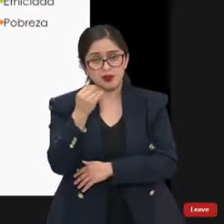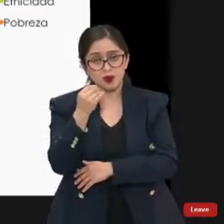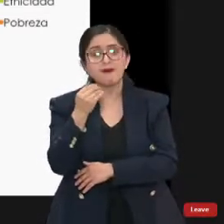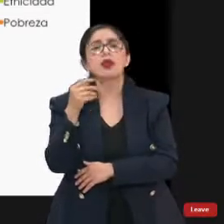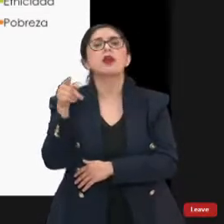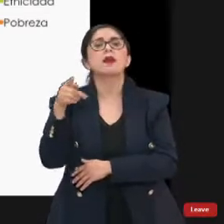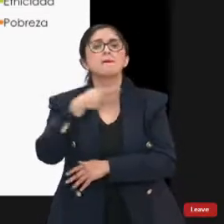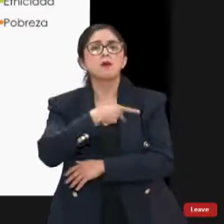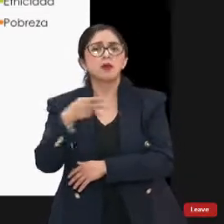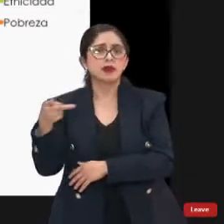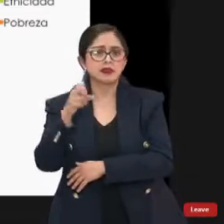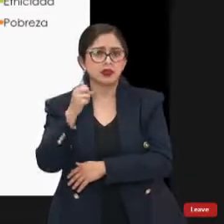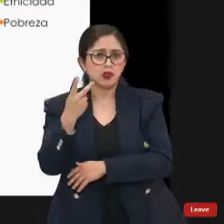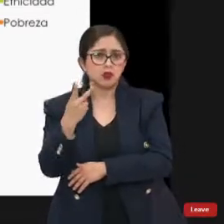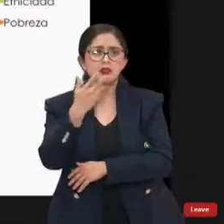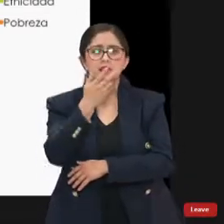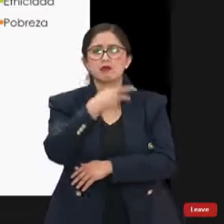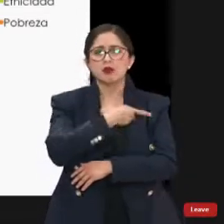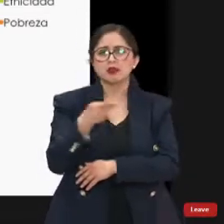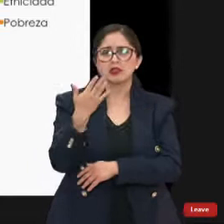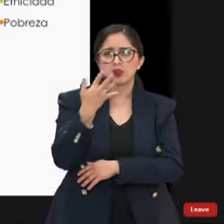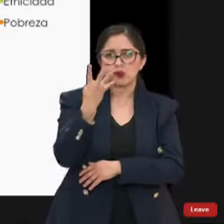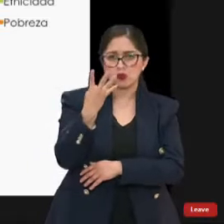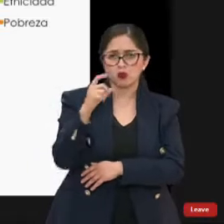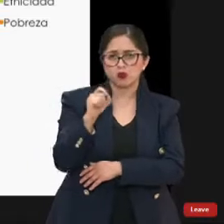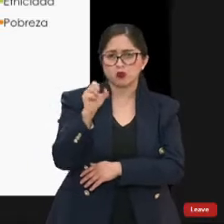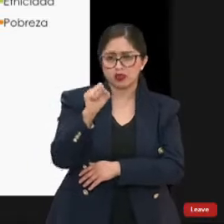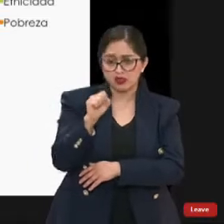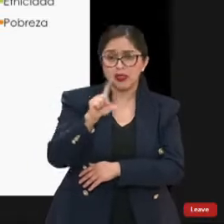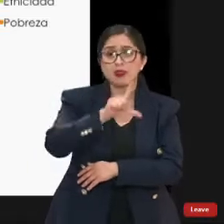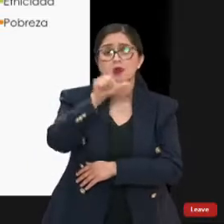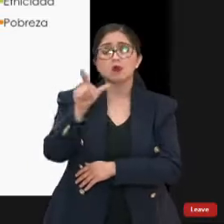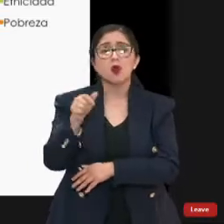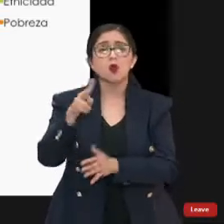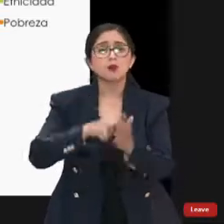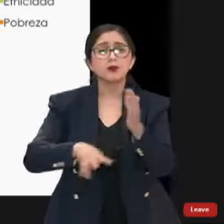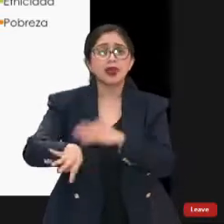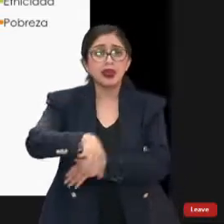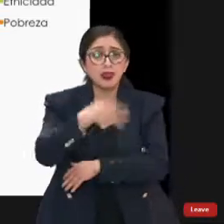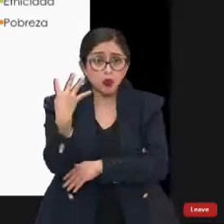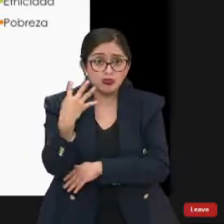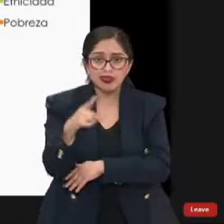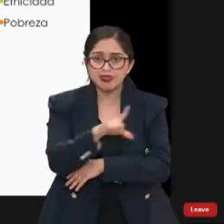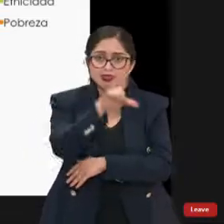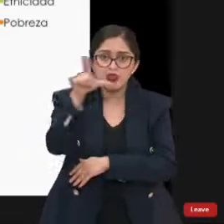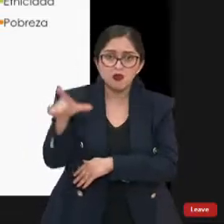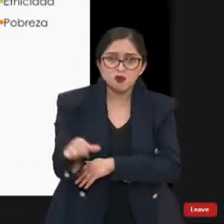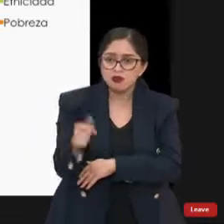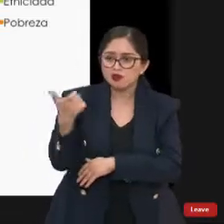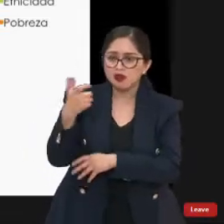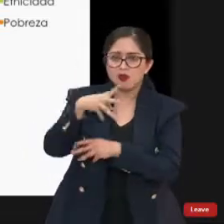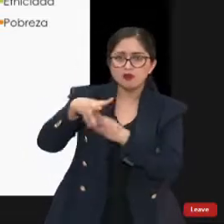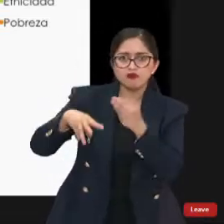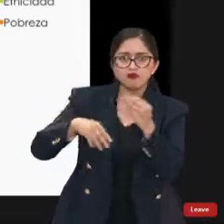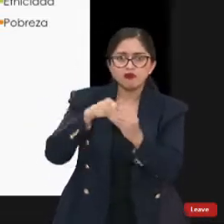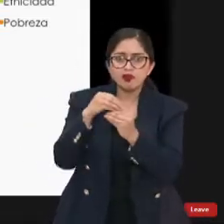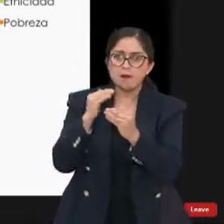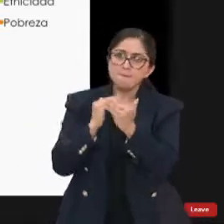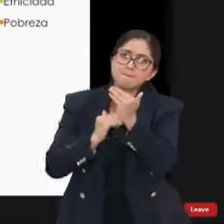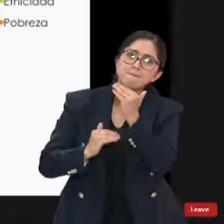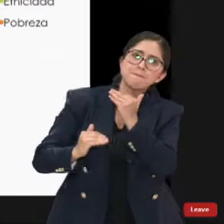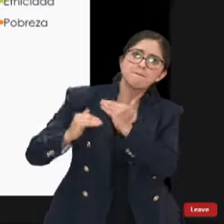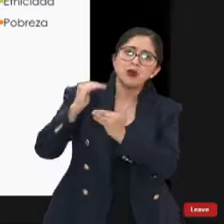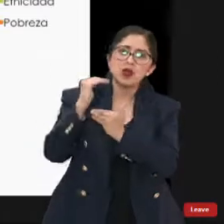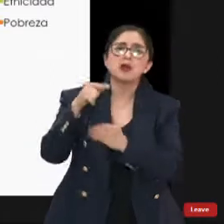was 60%, and the poverty was 54.60. And in 2014, after the economic